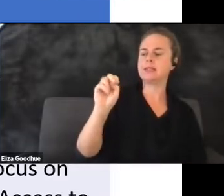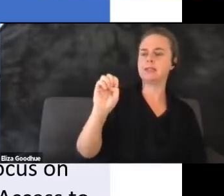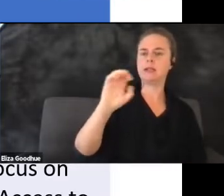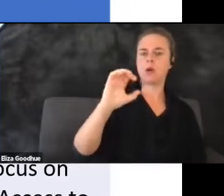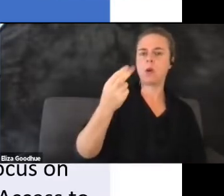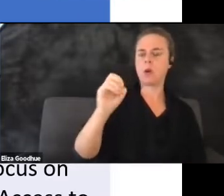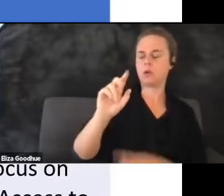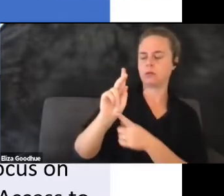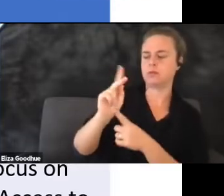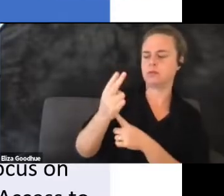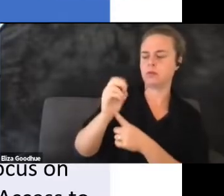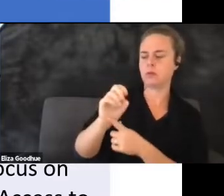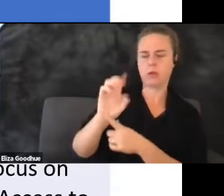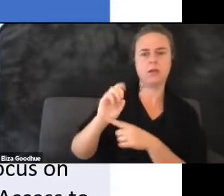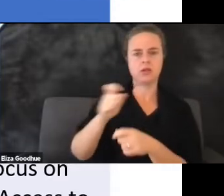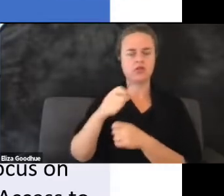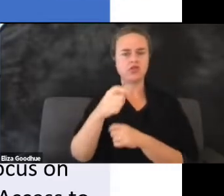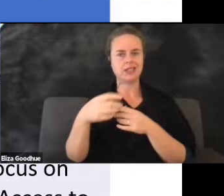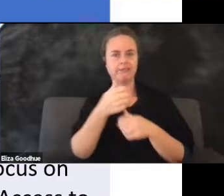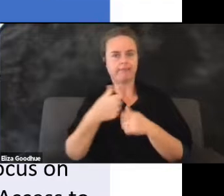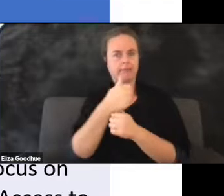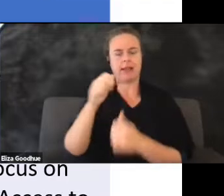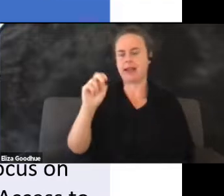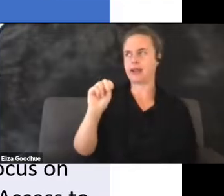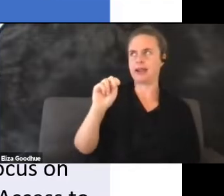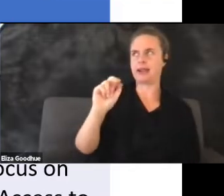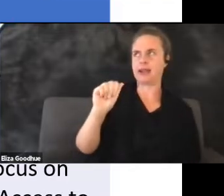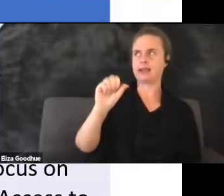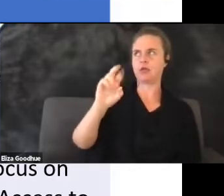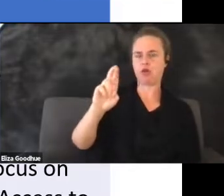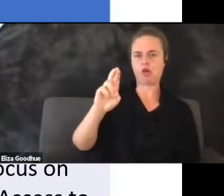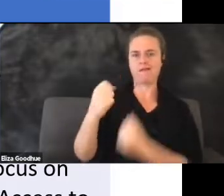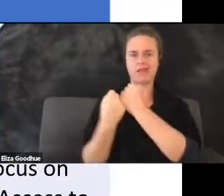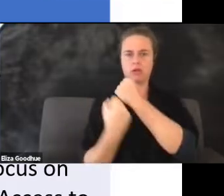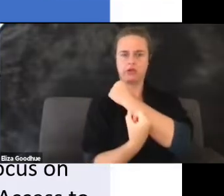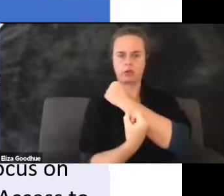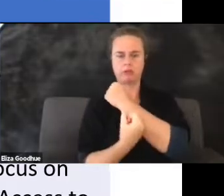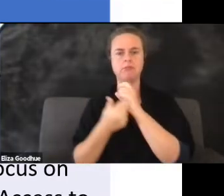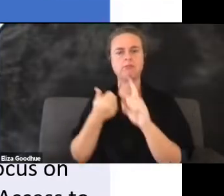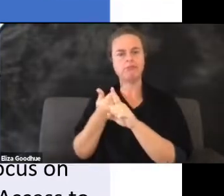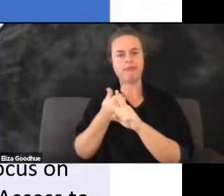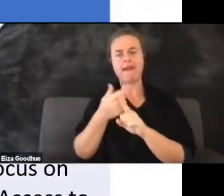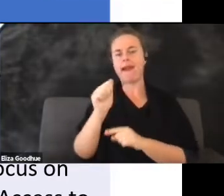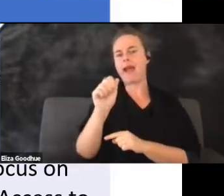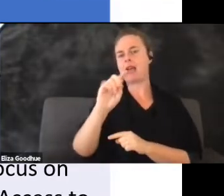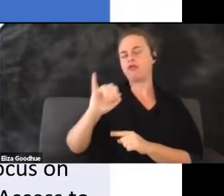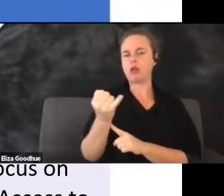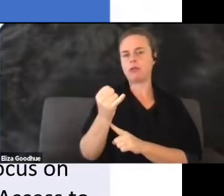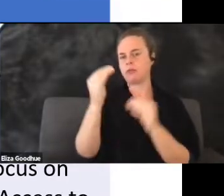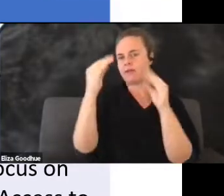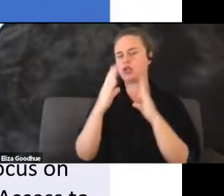the ANSR Foundation, who also is an adjunct professor at the University of